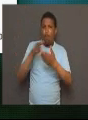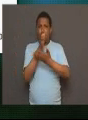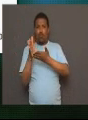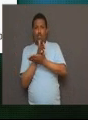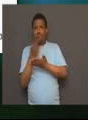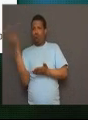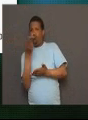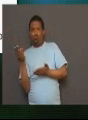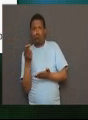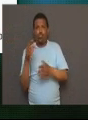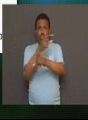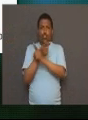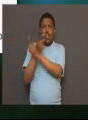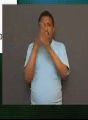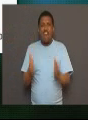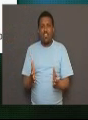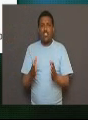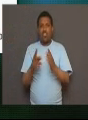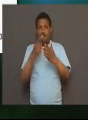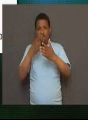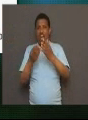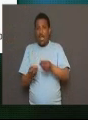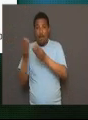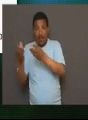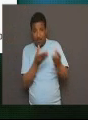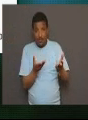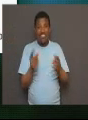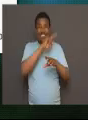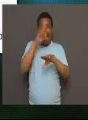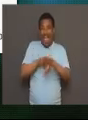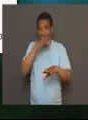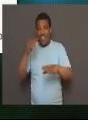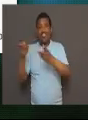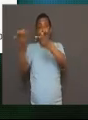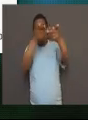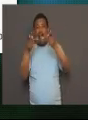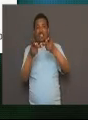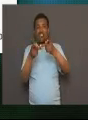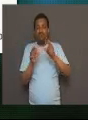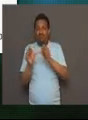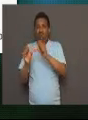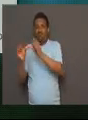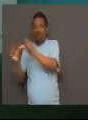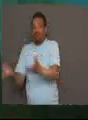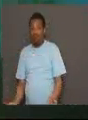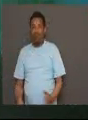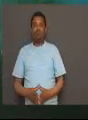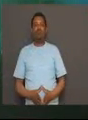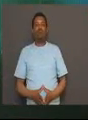two geographic variables in time and space series.